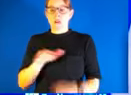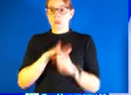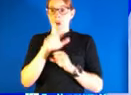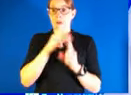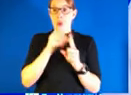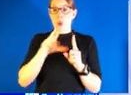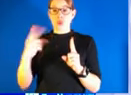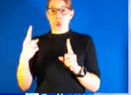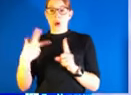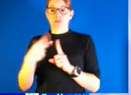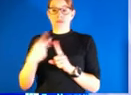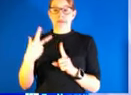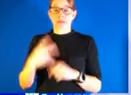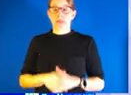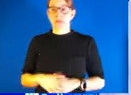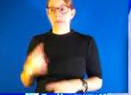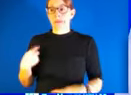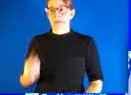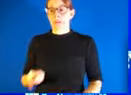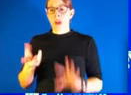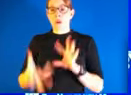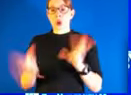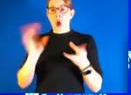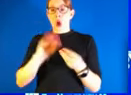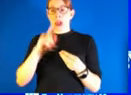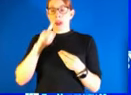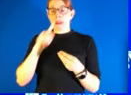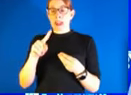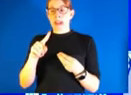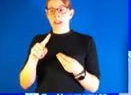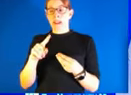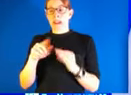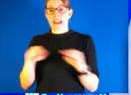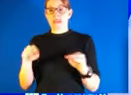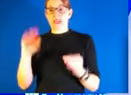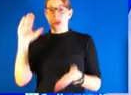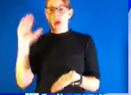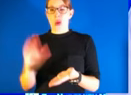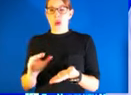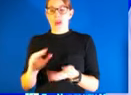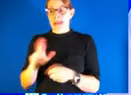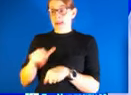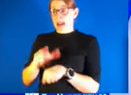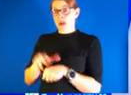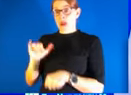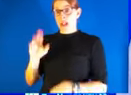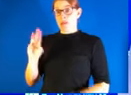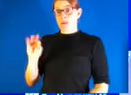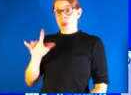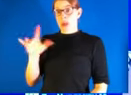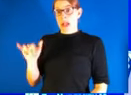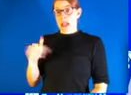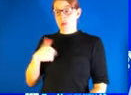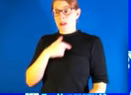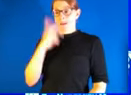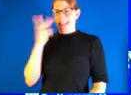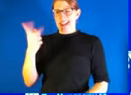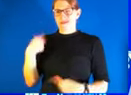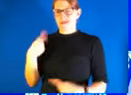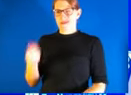dose. Overall, I think the proportions are low. Natural immunity, as far as what we are seeing, is